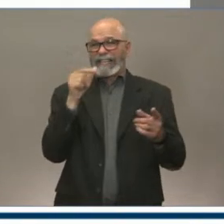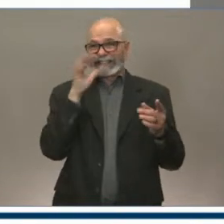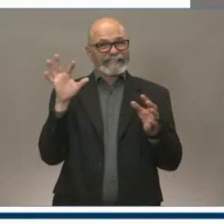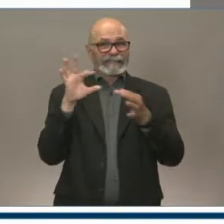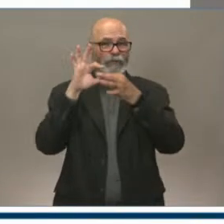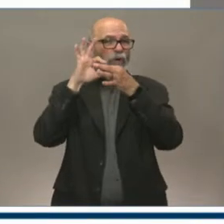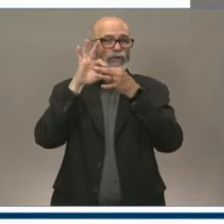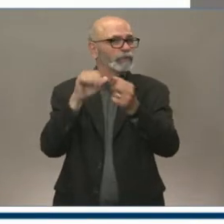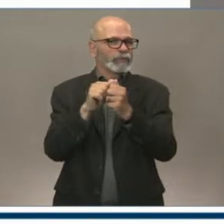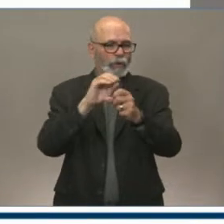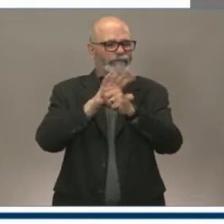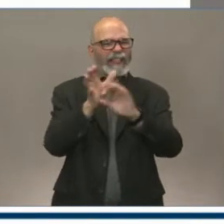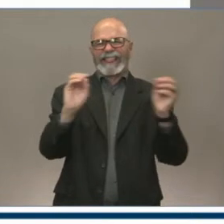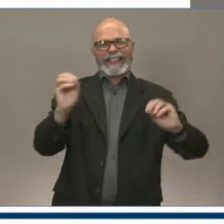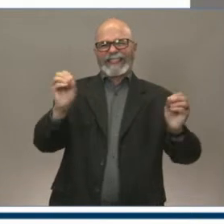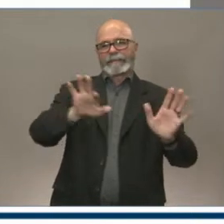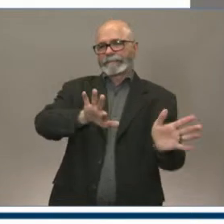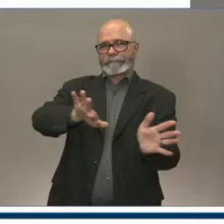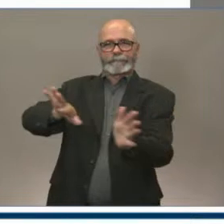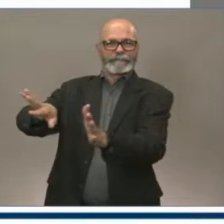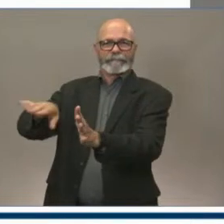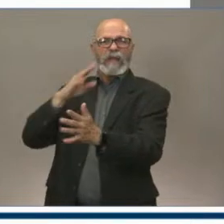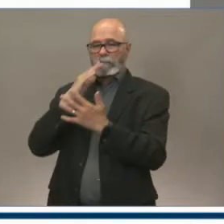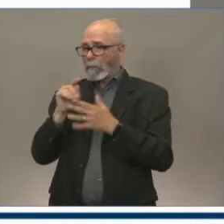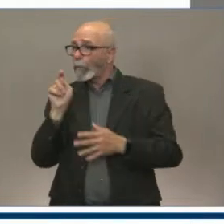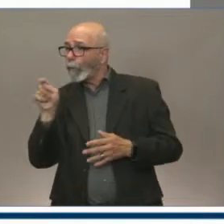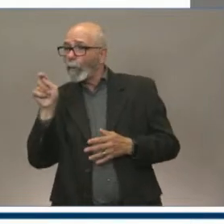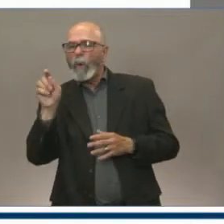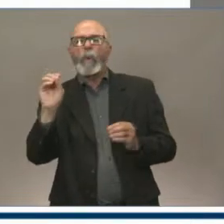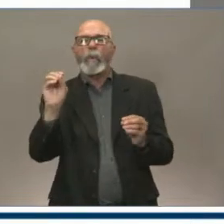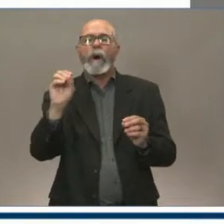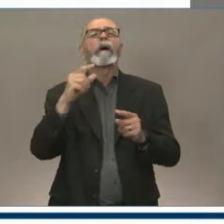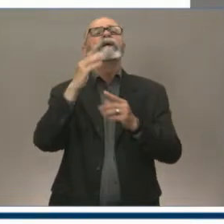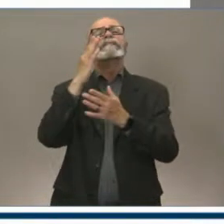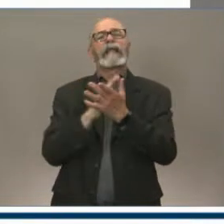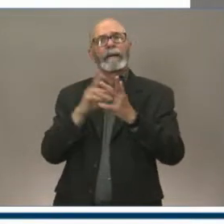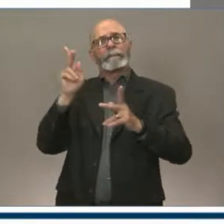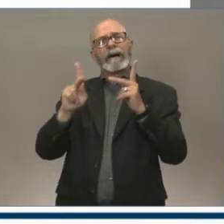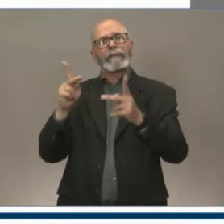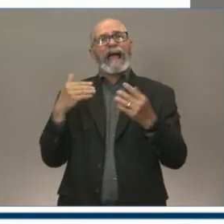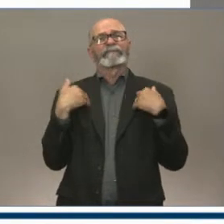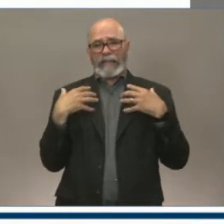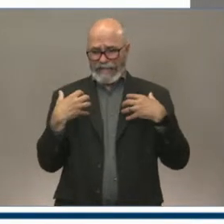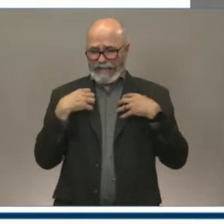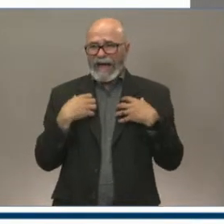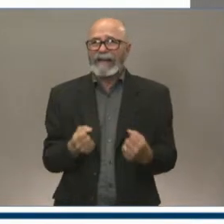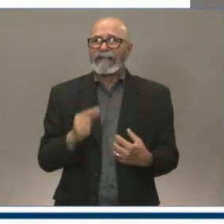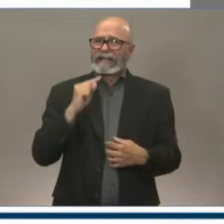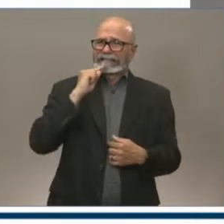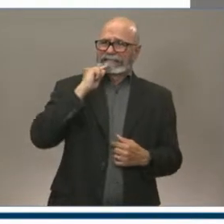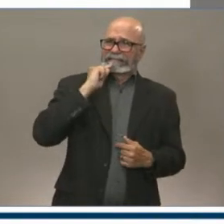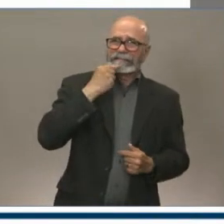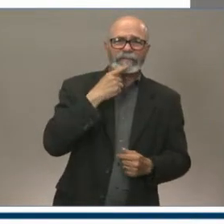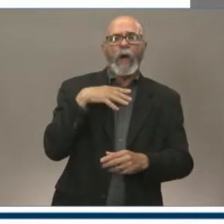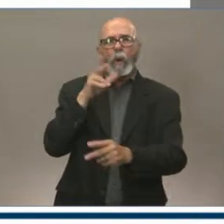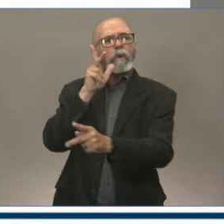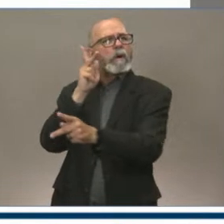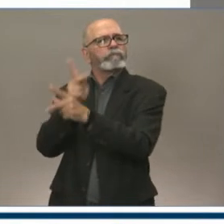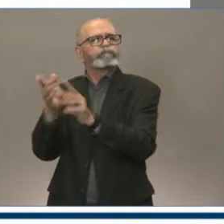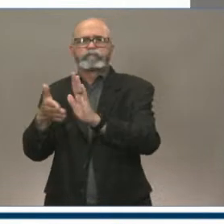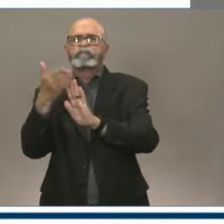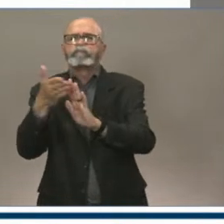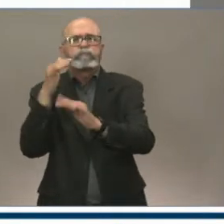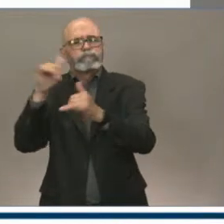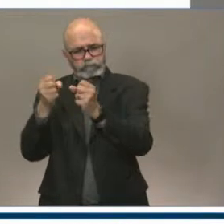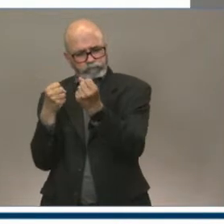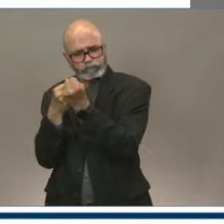care. Always being cognizant that there are people with critical health care needs that we need to support as well. So I'm not